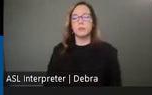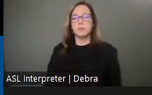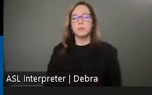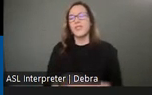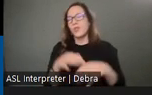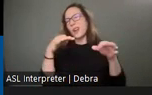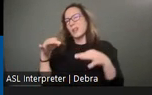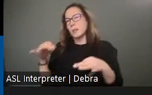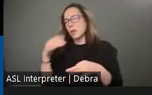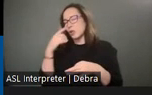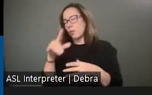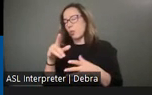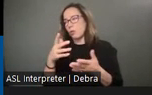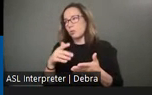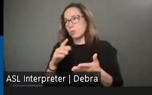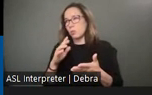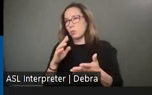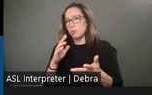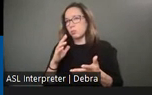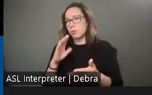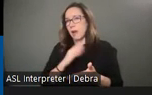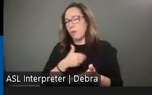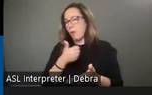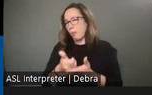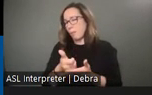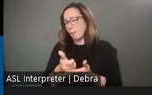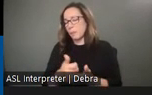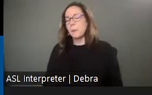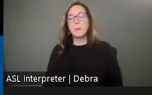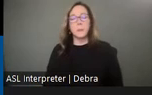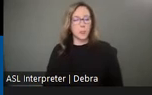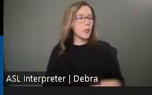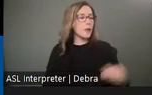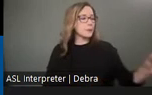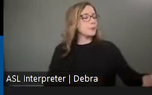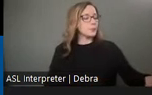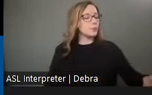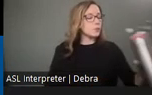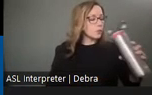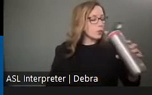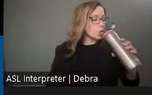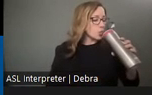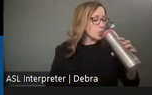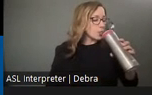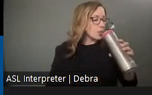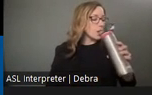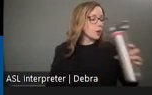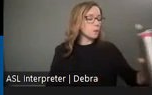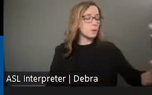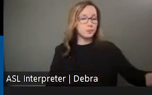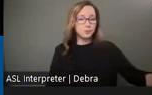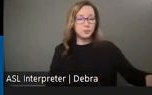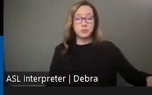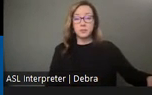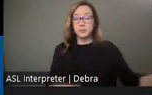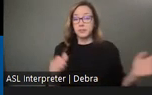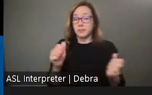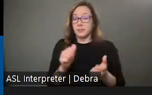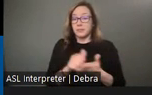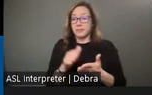explanation for our assistance. Slide, please. And that's it.